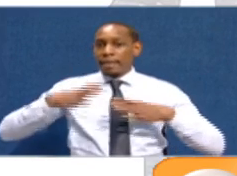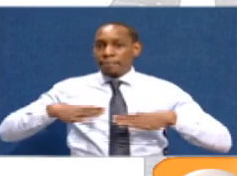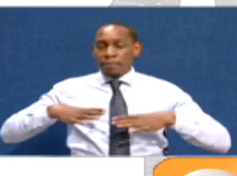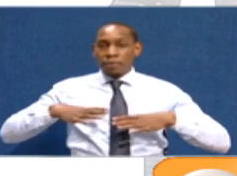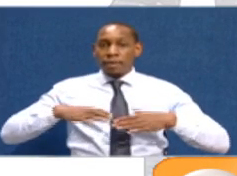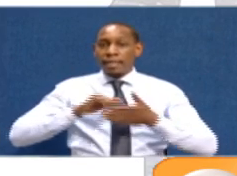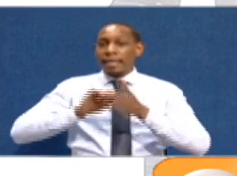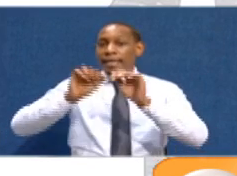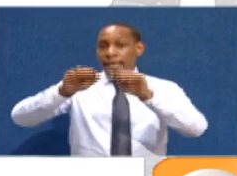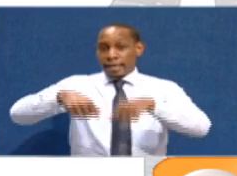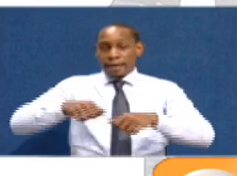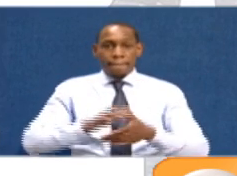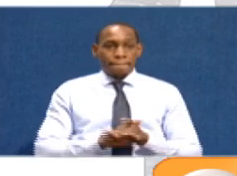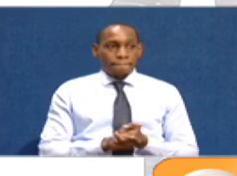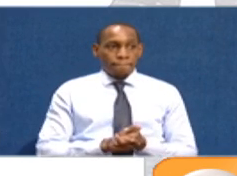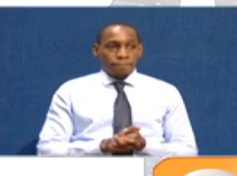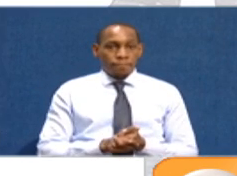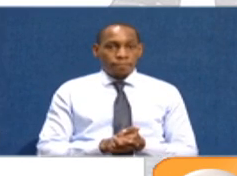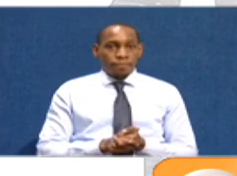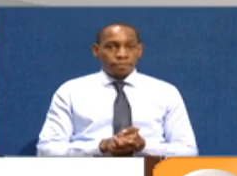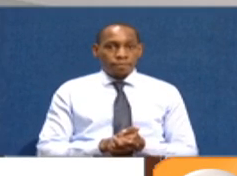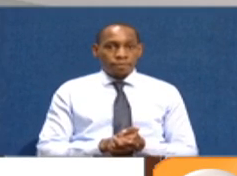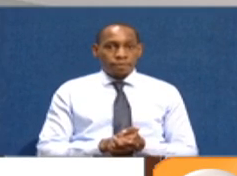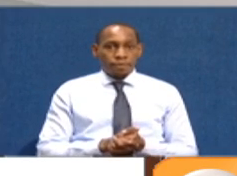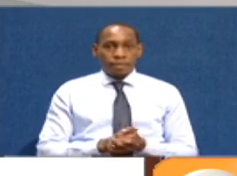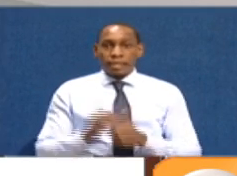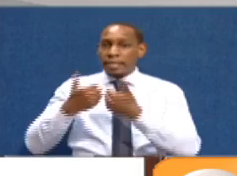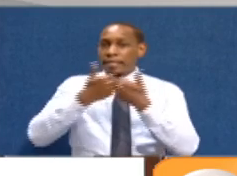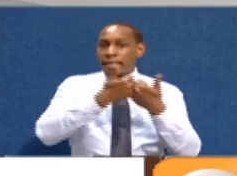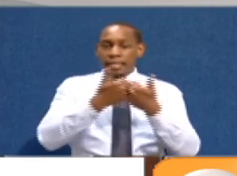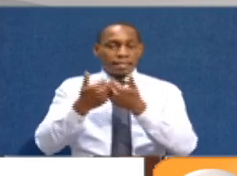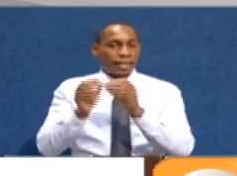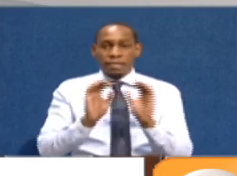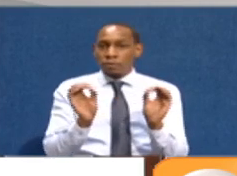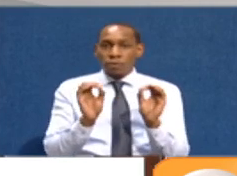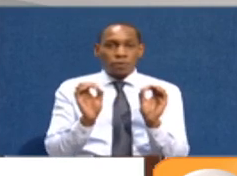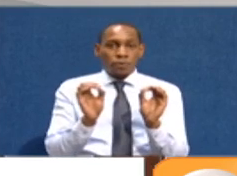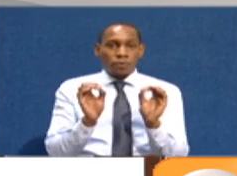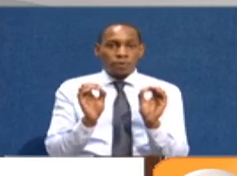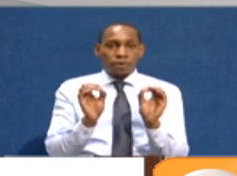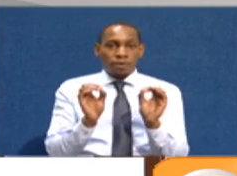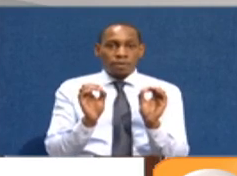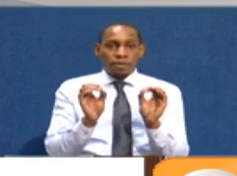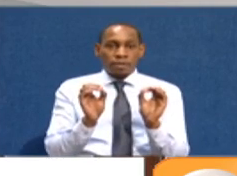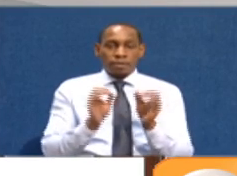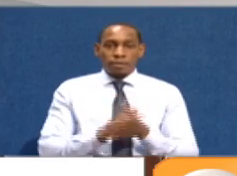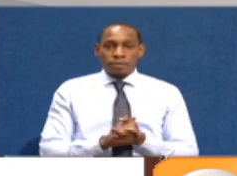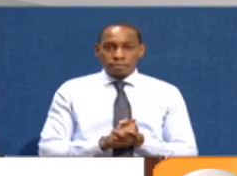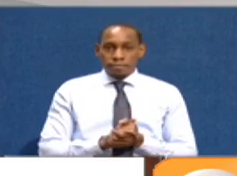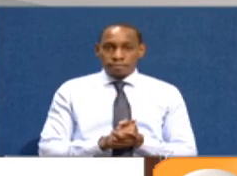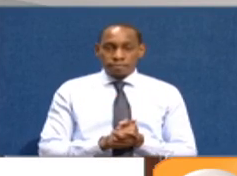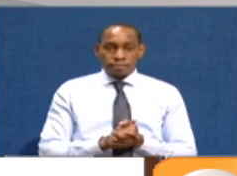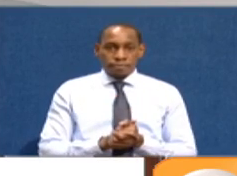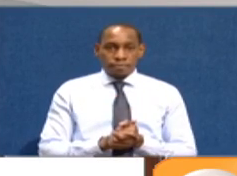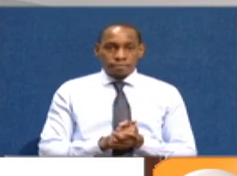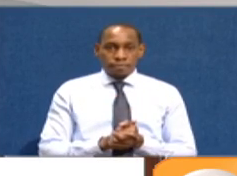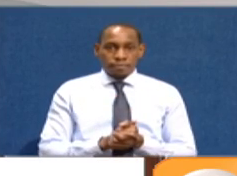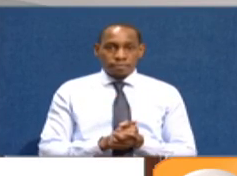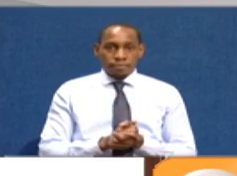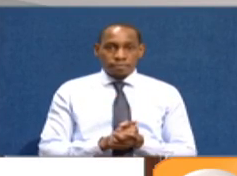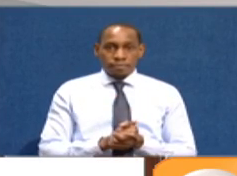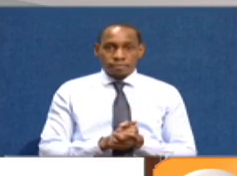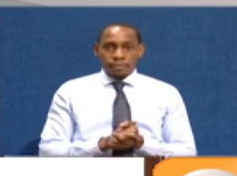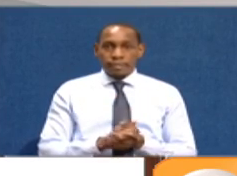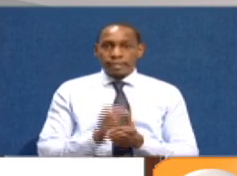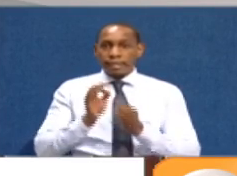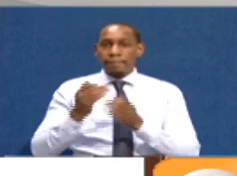it's possible. And it's not a challenge. It hasn't been. We were asked just a couple of weeks ago for a magazine if we